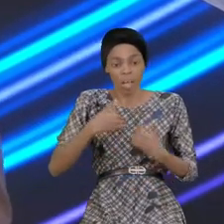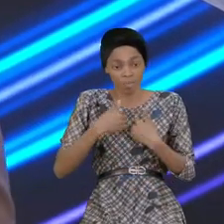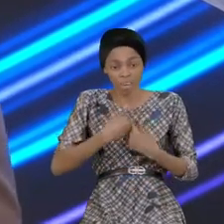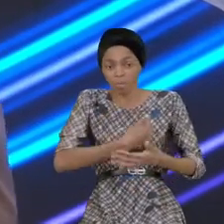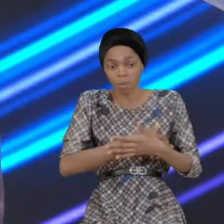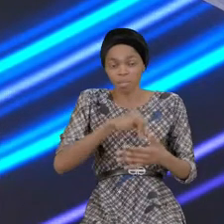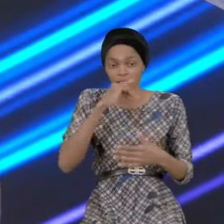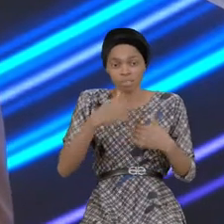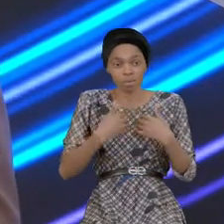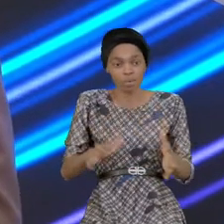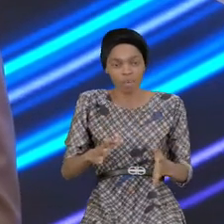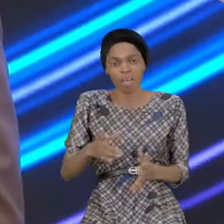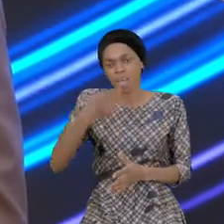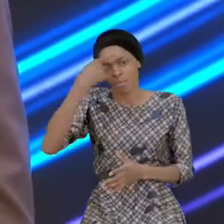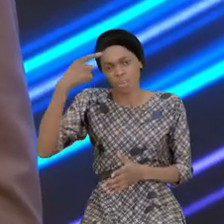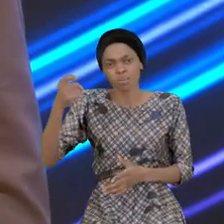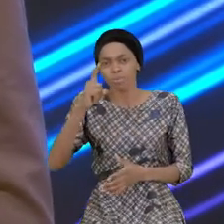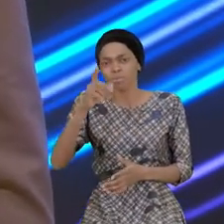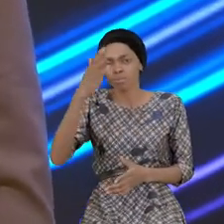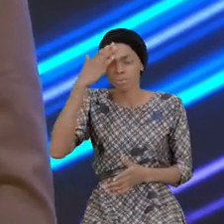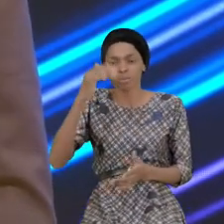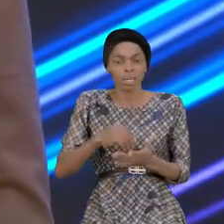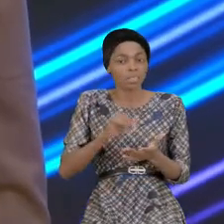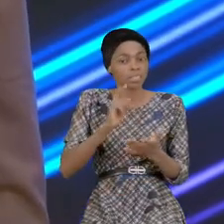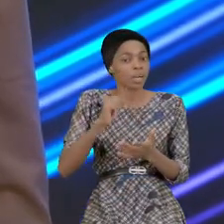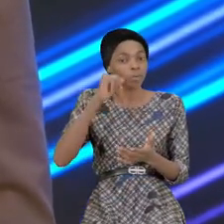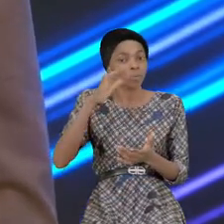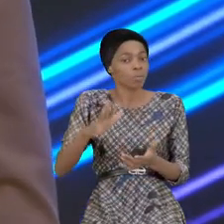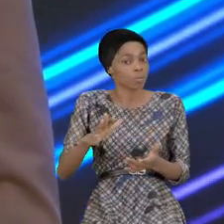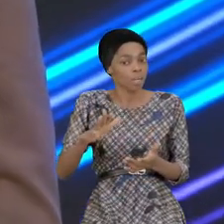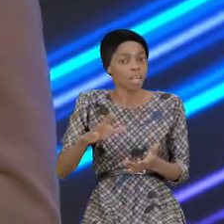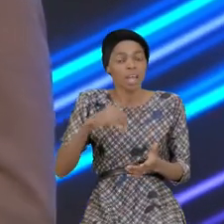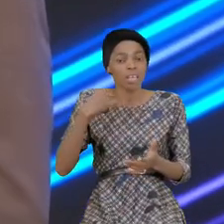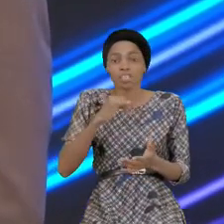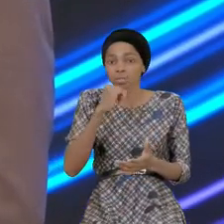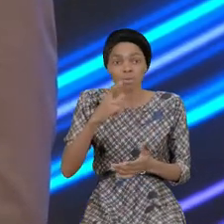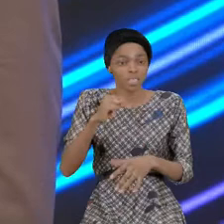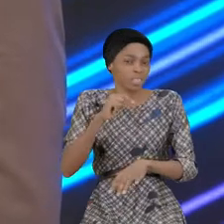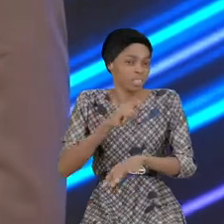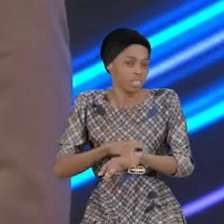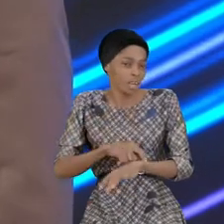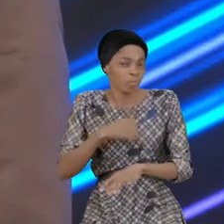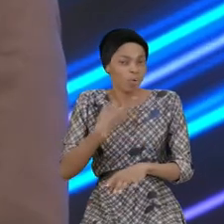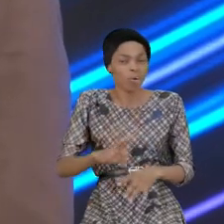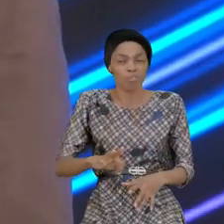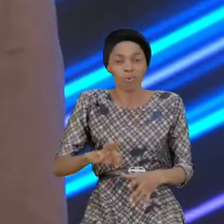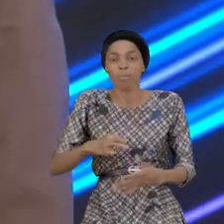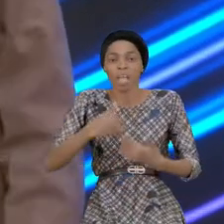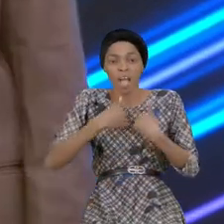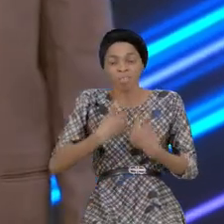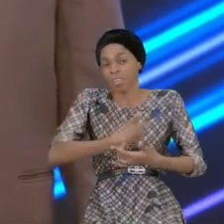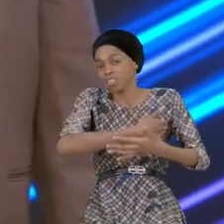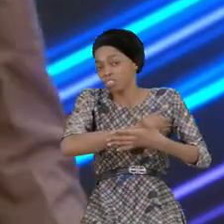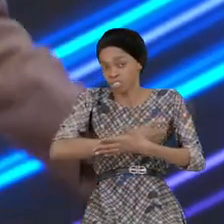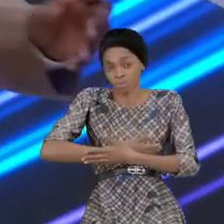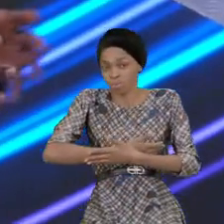is not in that stage of reproduction every day of the month, every day of the